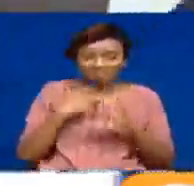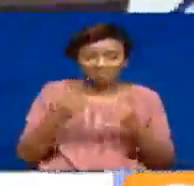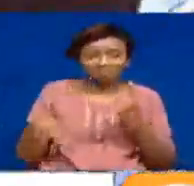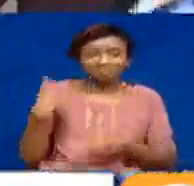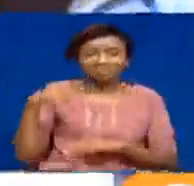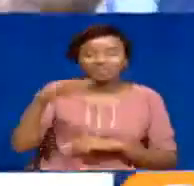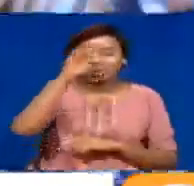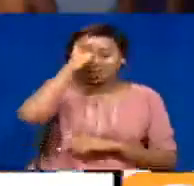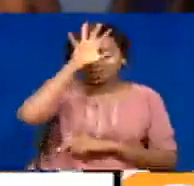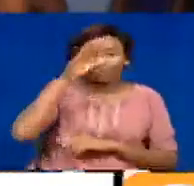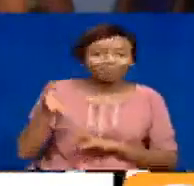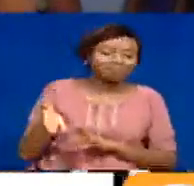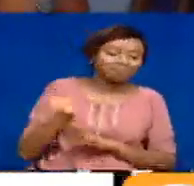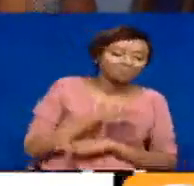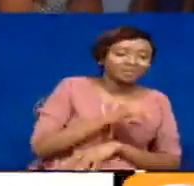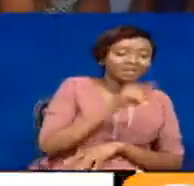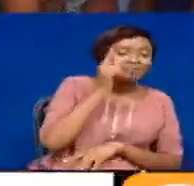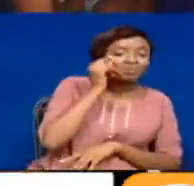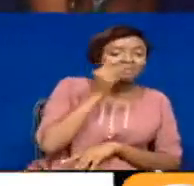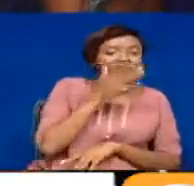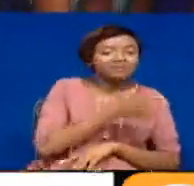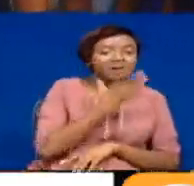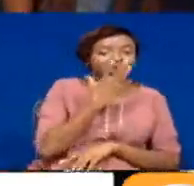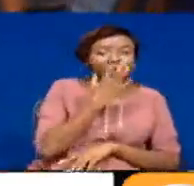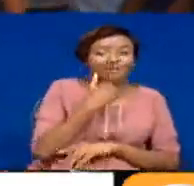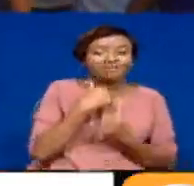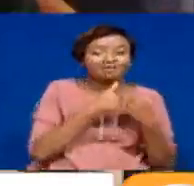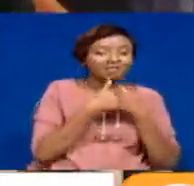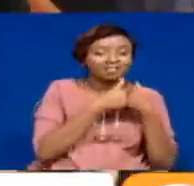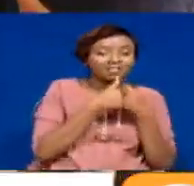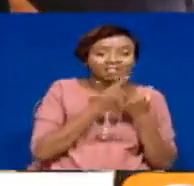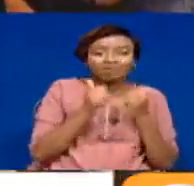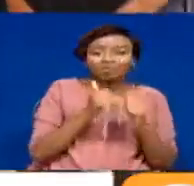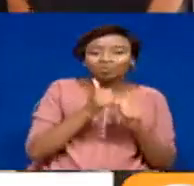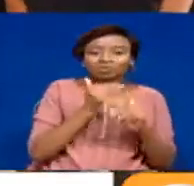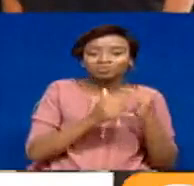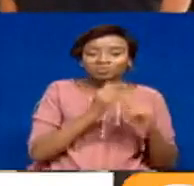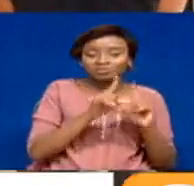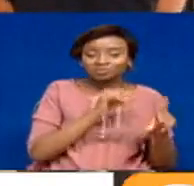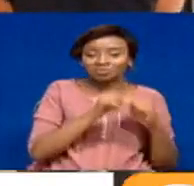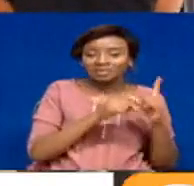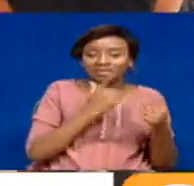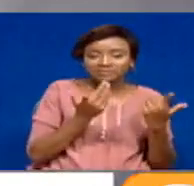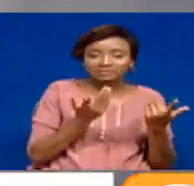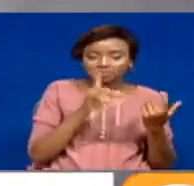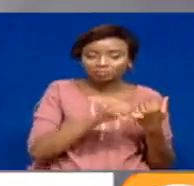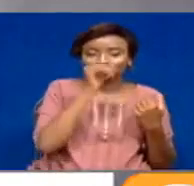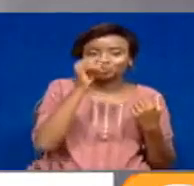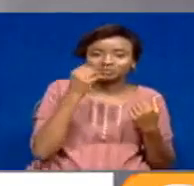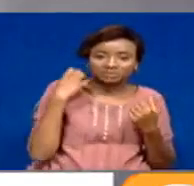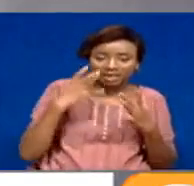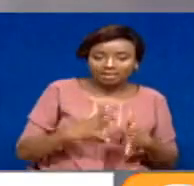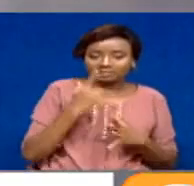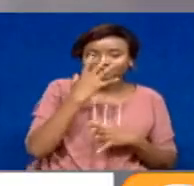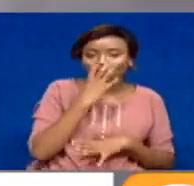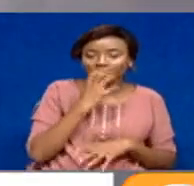Back in Azimio and in Mombasa, there is a standoff on which model of nominations to be used to pick the ODM candidates. While